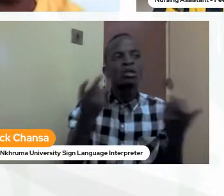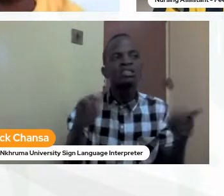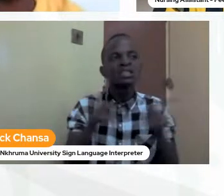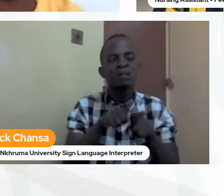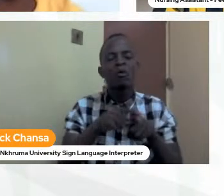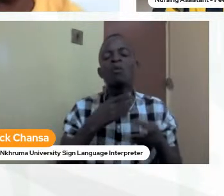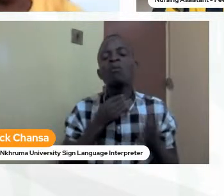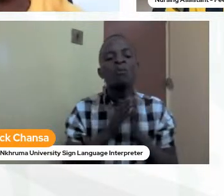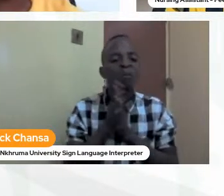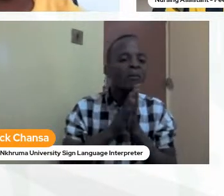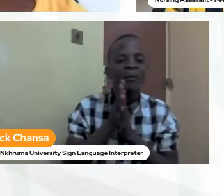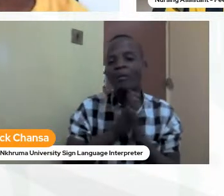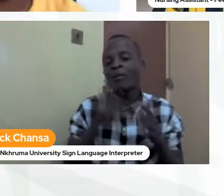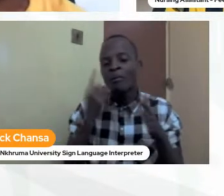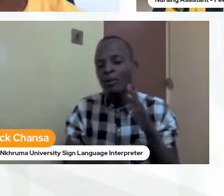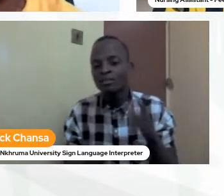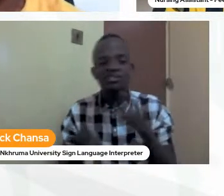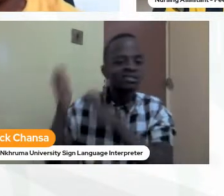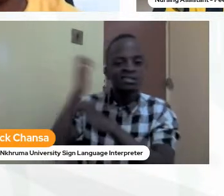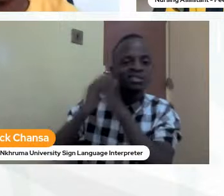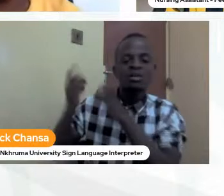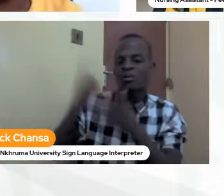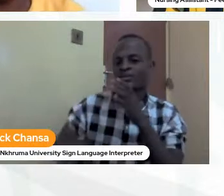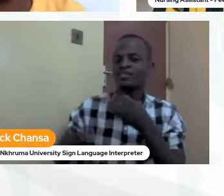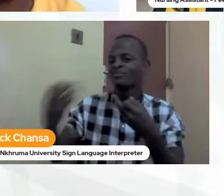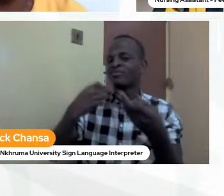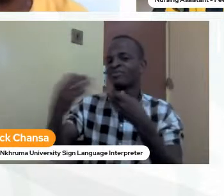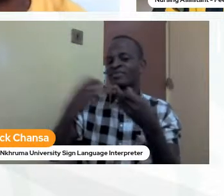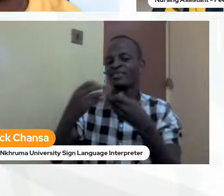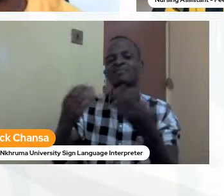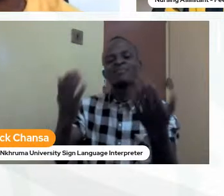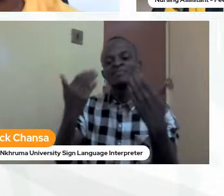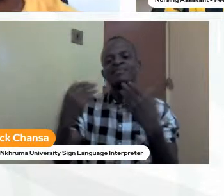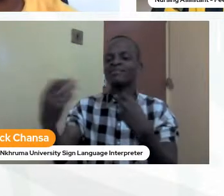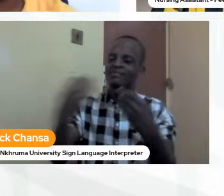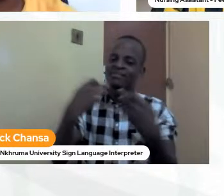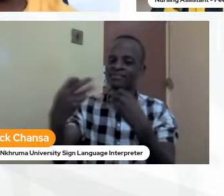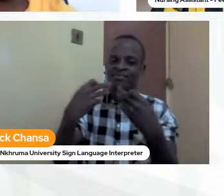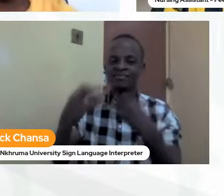for you? And yeah, could you tell us about your experience with the Health Hero Award?